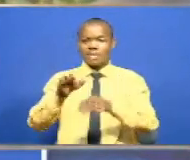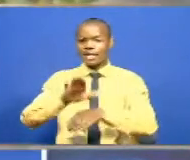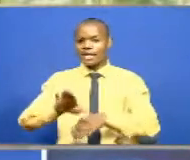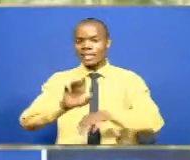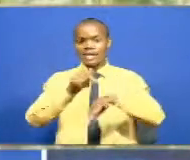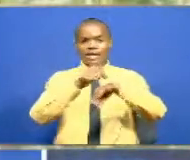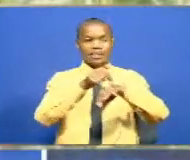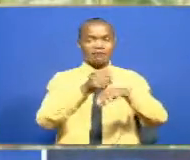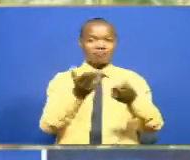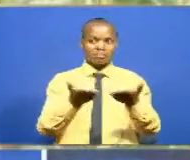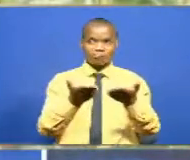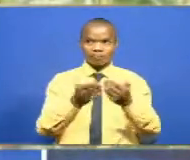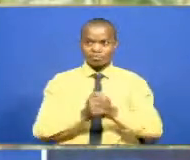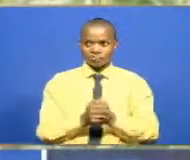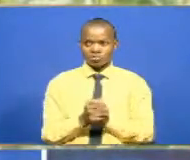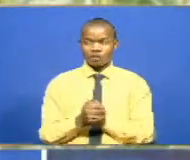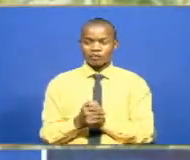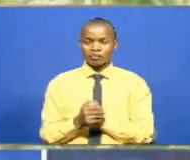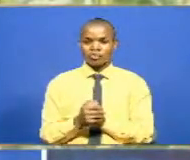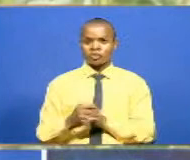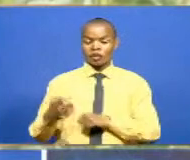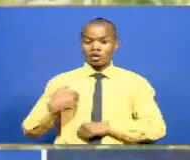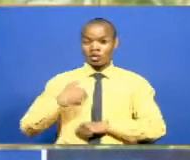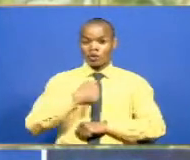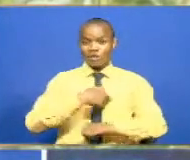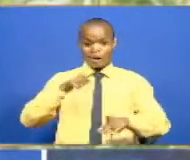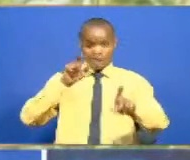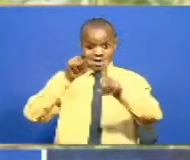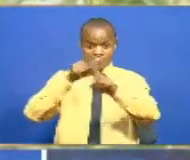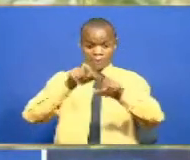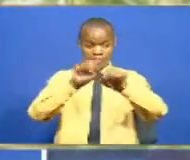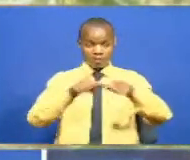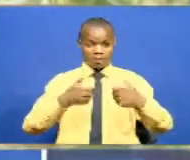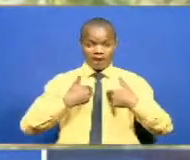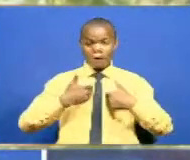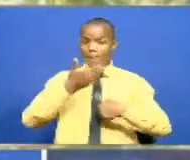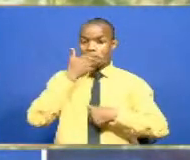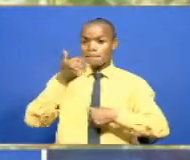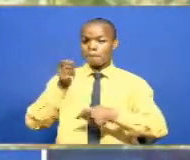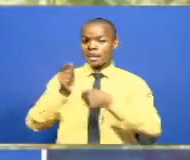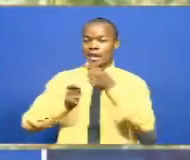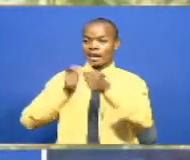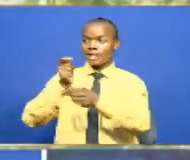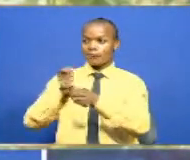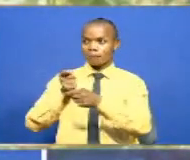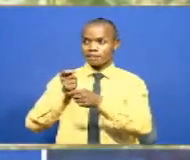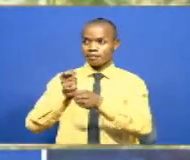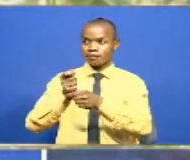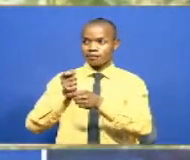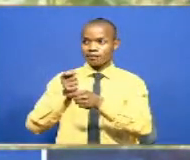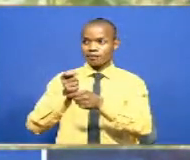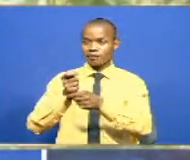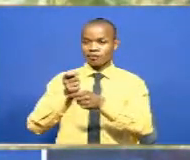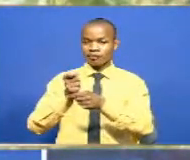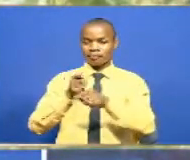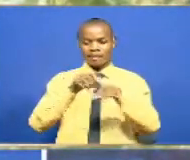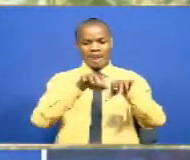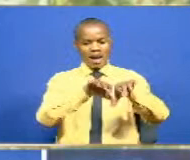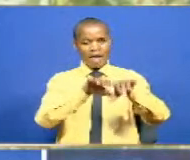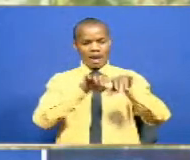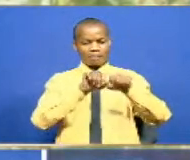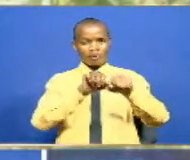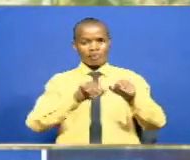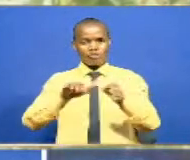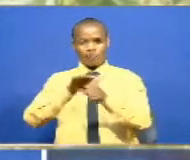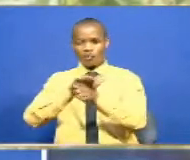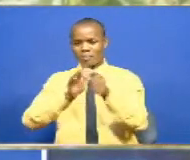yourself to the... We are pushing for adoption of a better variety. And the adoption is not totally